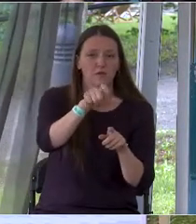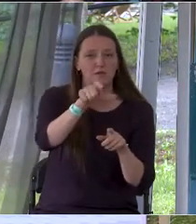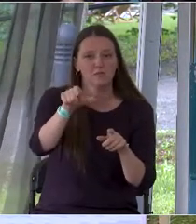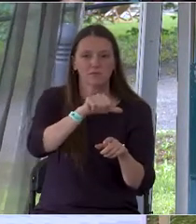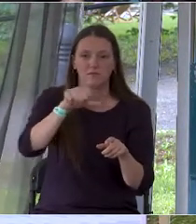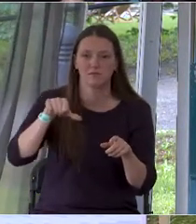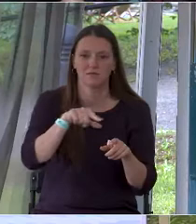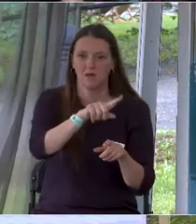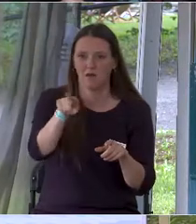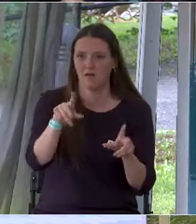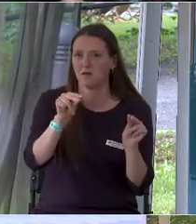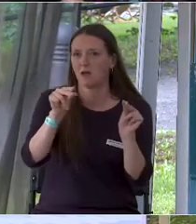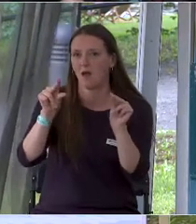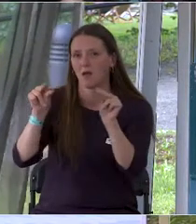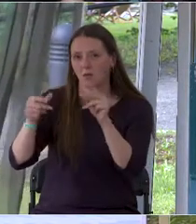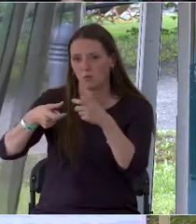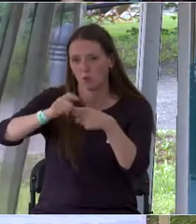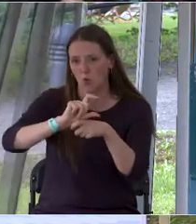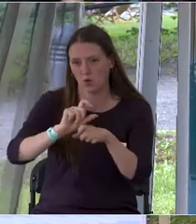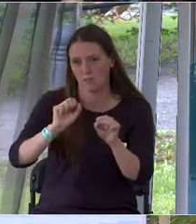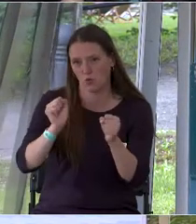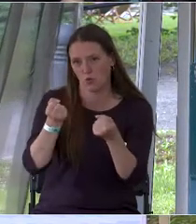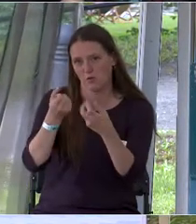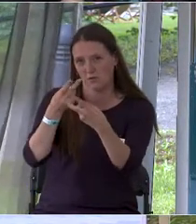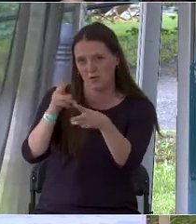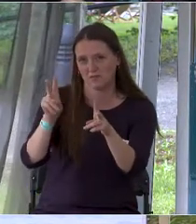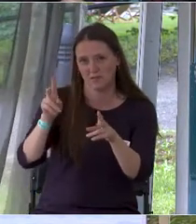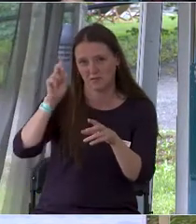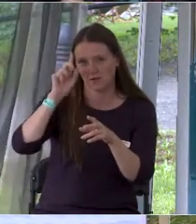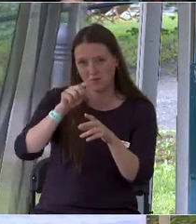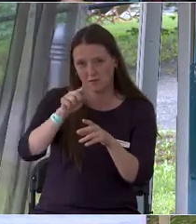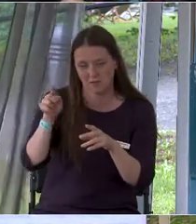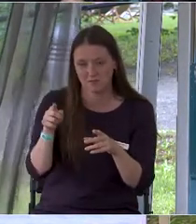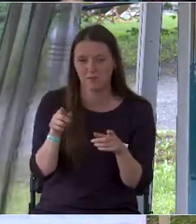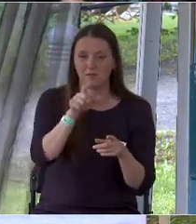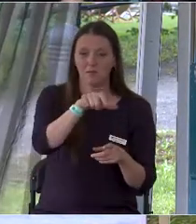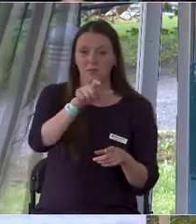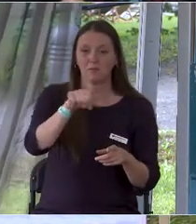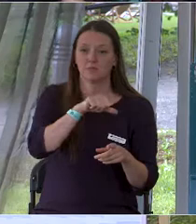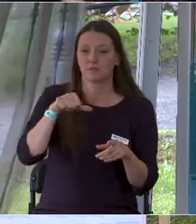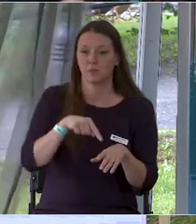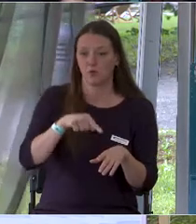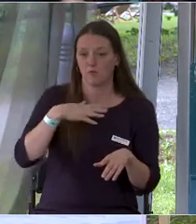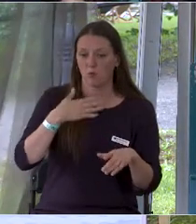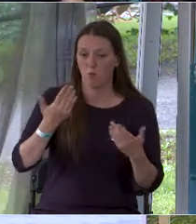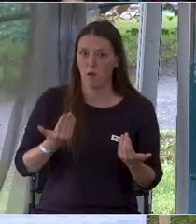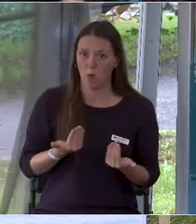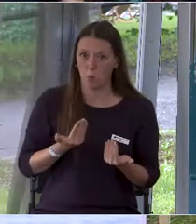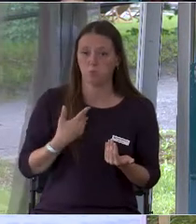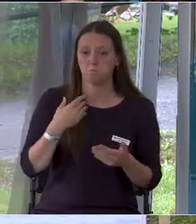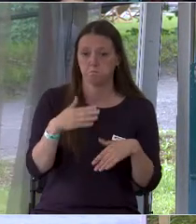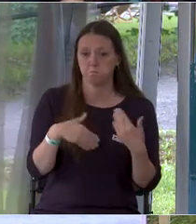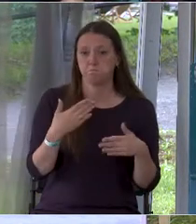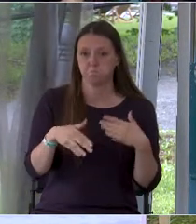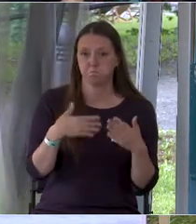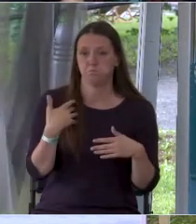happier when they're in this kind of society, and they also feel that they have control of their lives. So I would say that